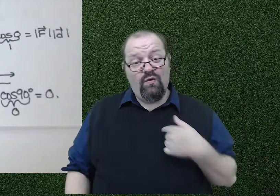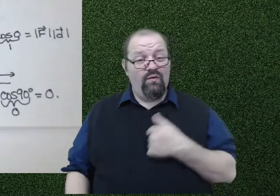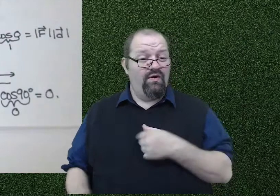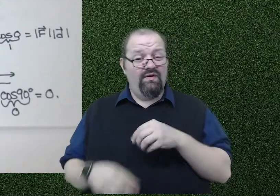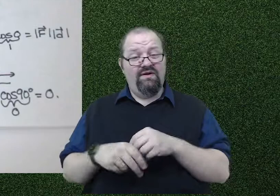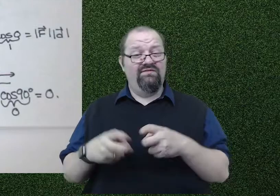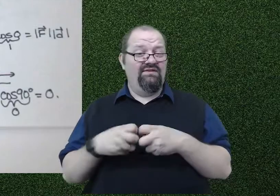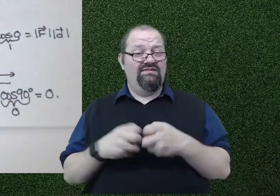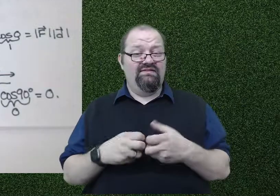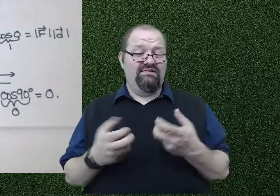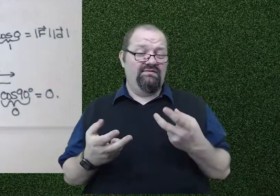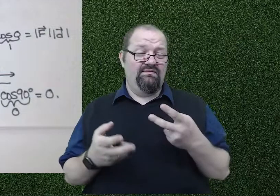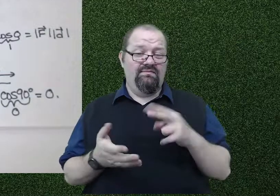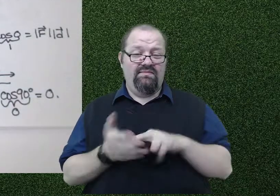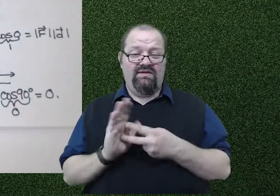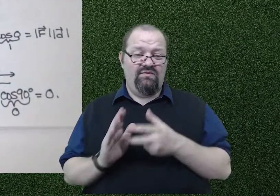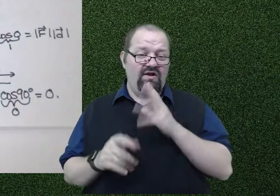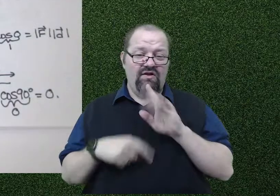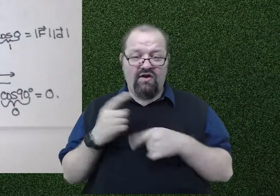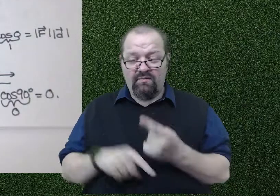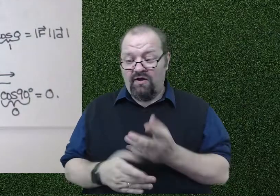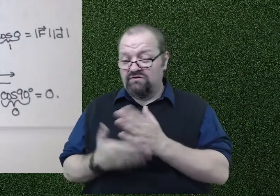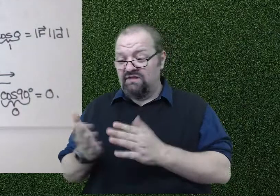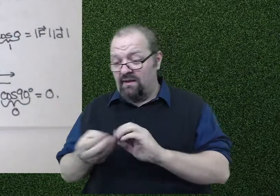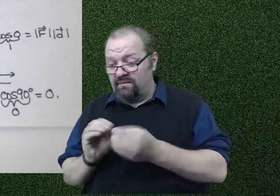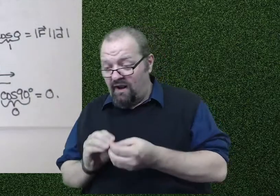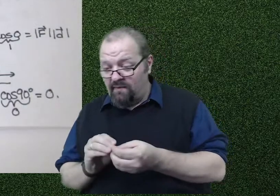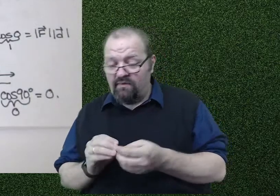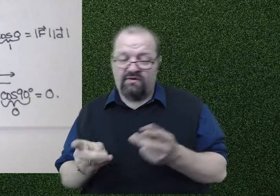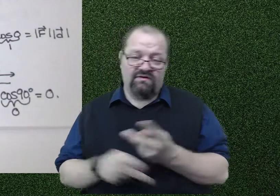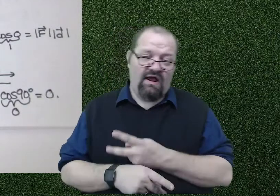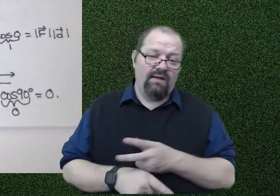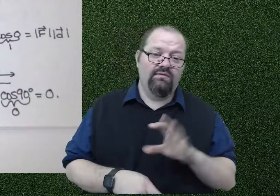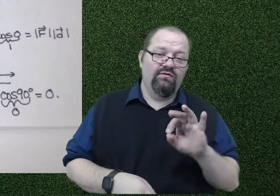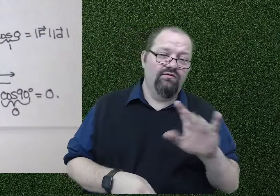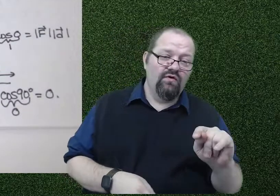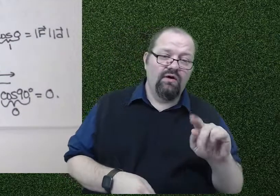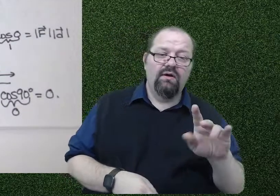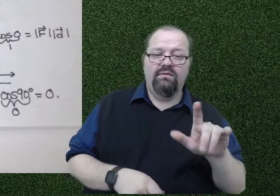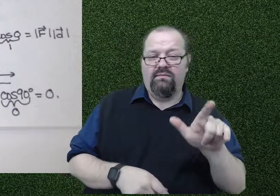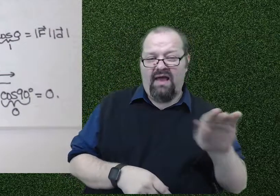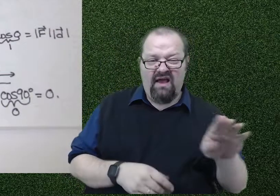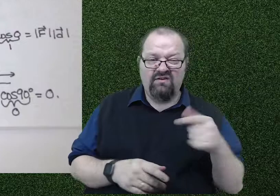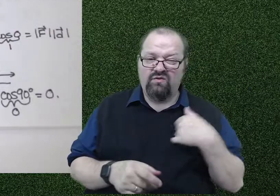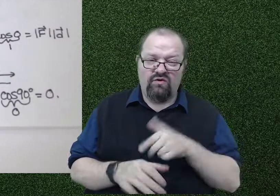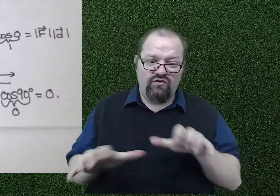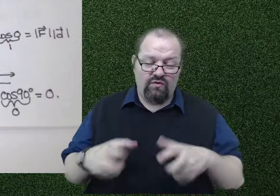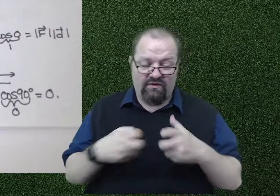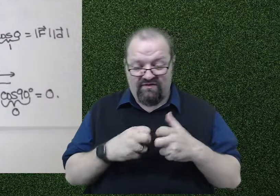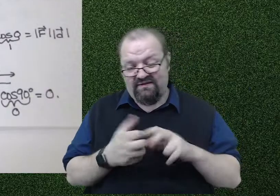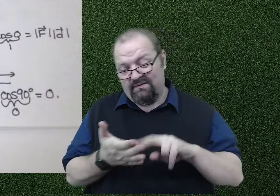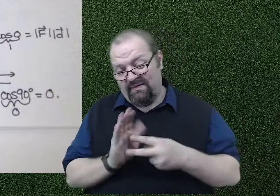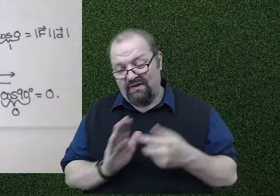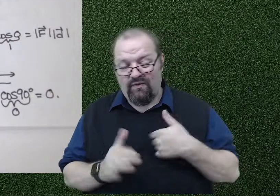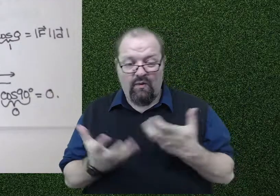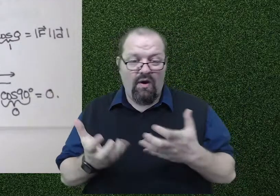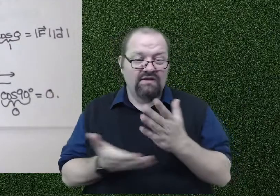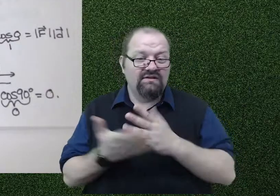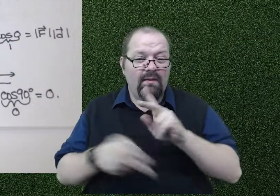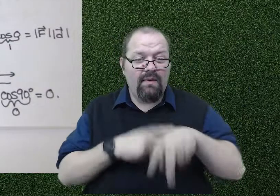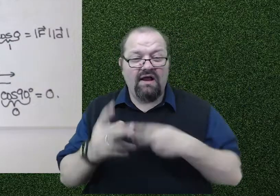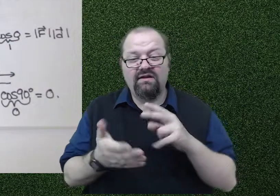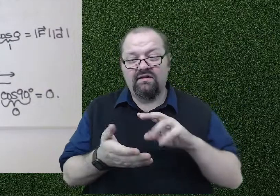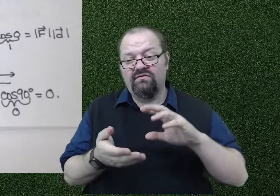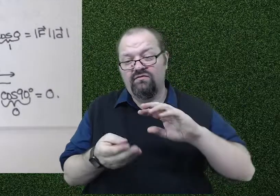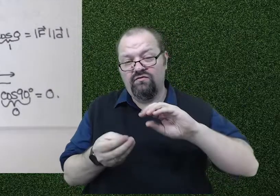probably not going to talk about some number times square root of 3 foot-pounds. So if we're doing physics, we probably want a numerical approximation